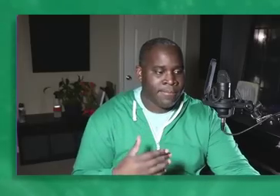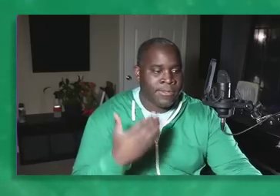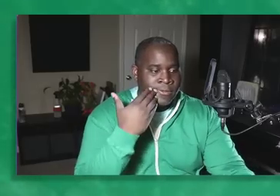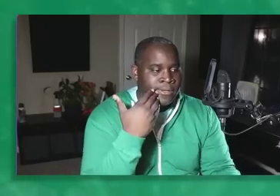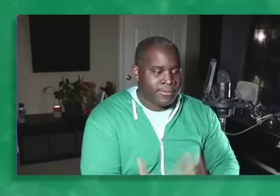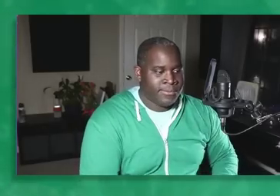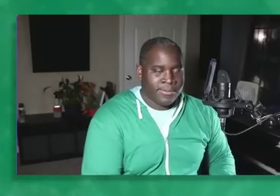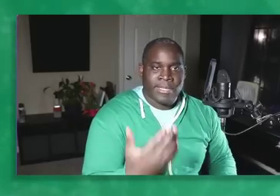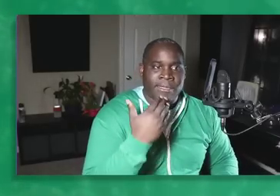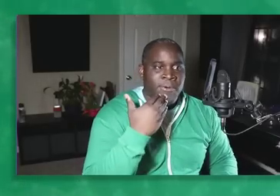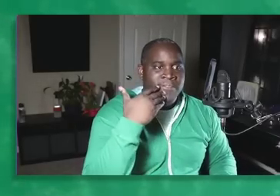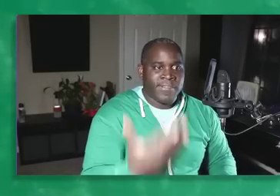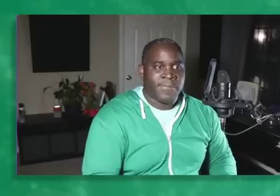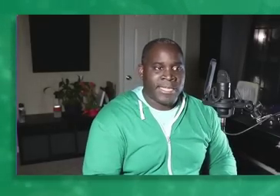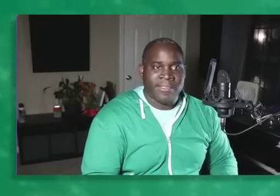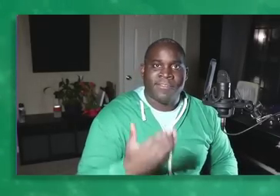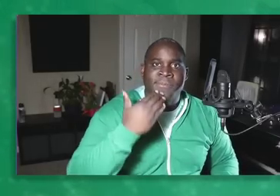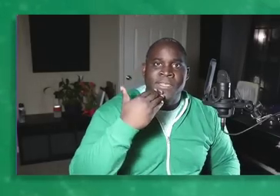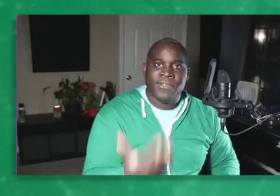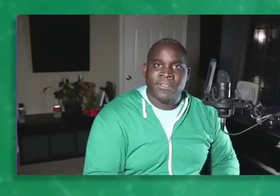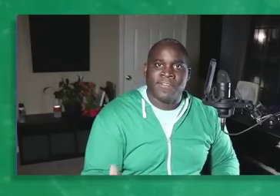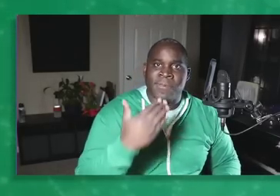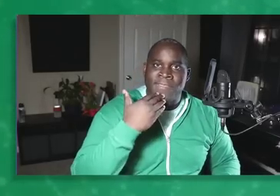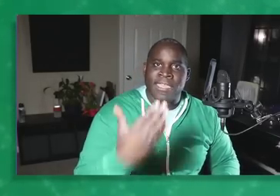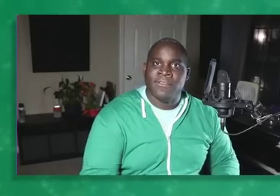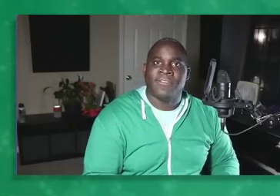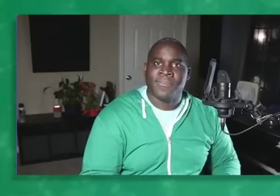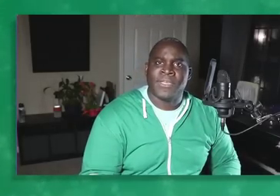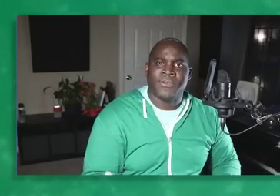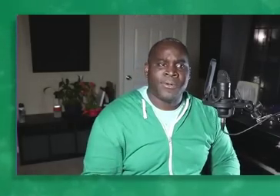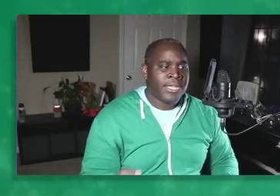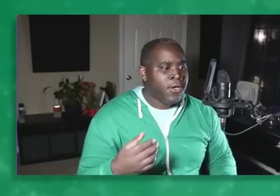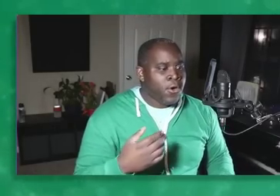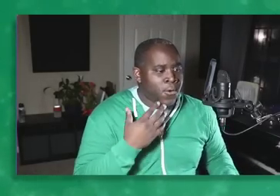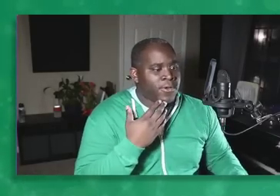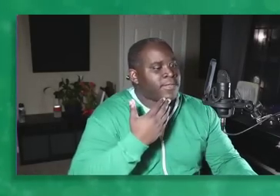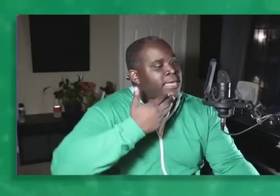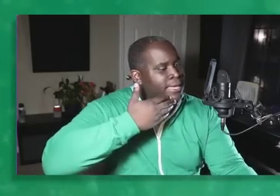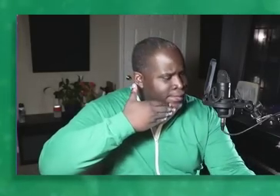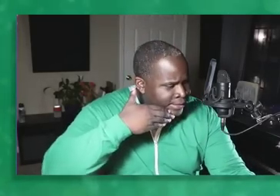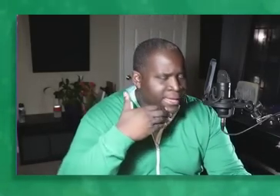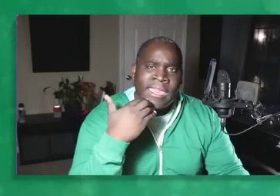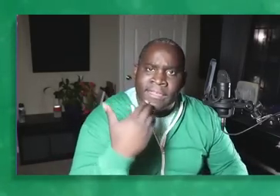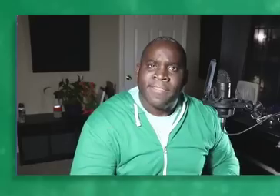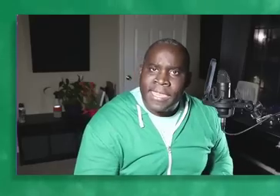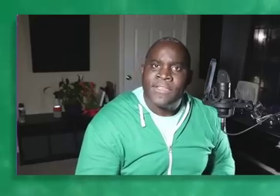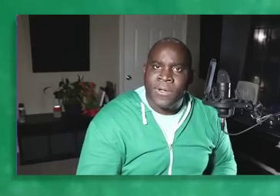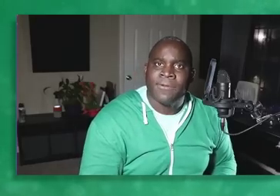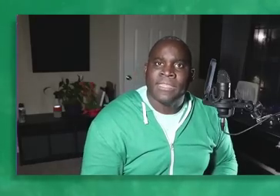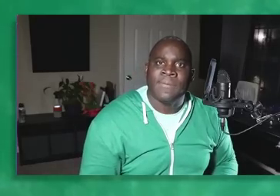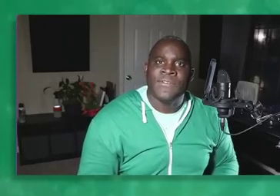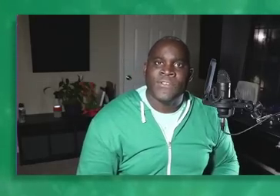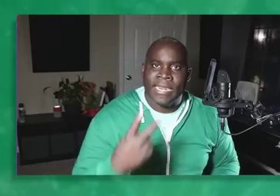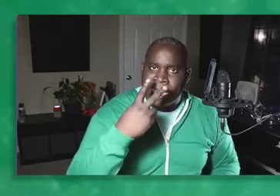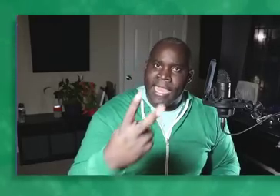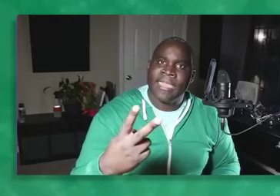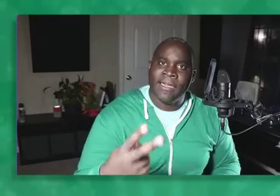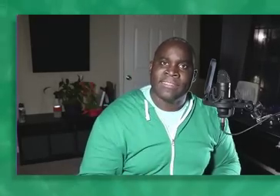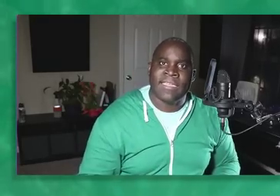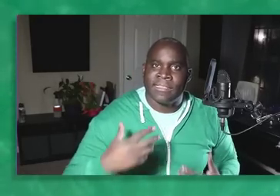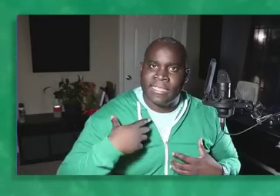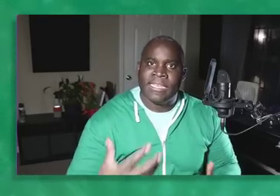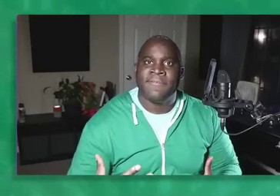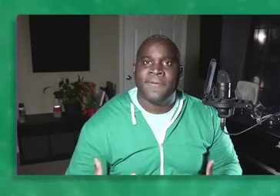each time, like, what does this mean? Does this mean good? Does this mean thank you? Does this mean good morning? Or is it like, hey, thank you, I really appreciate it.